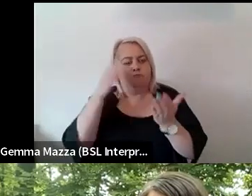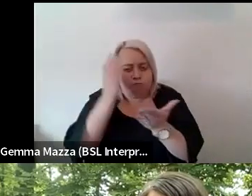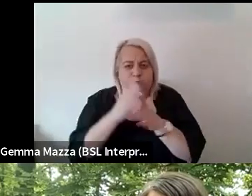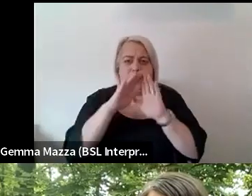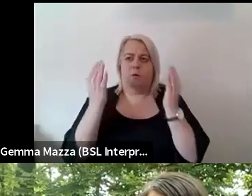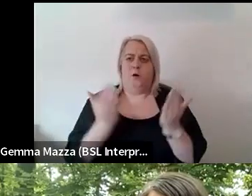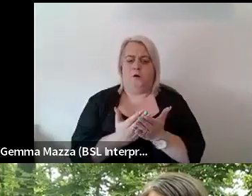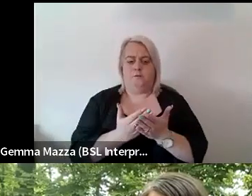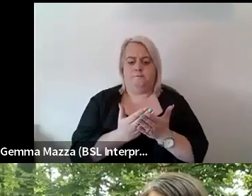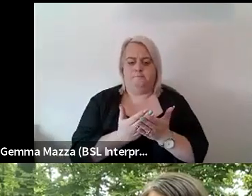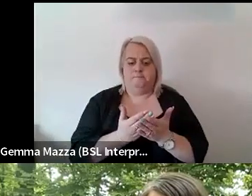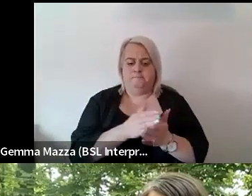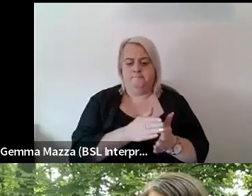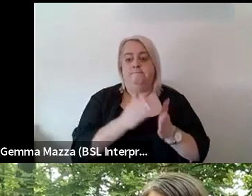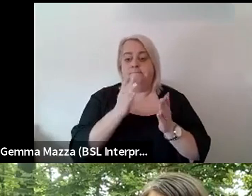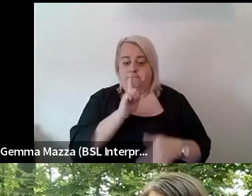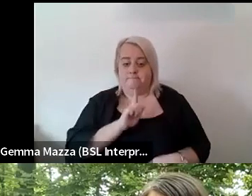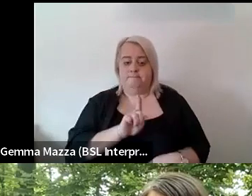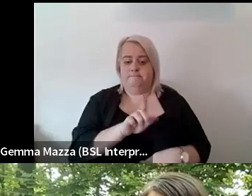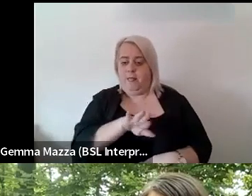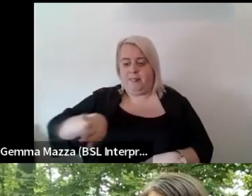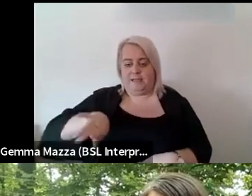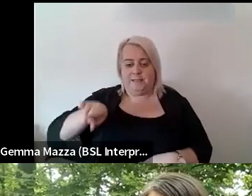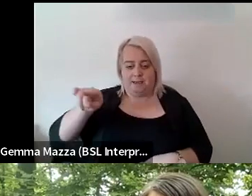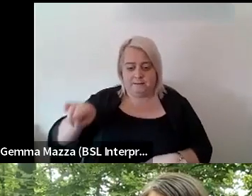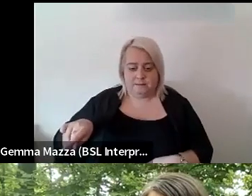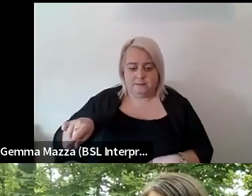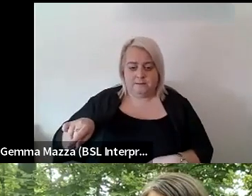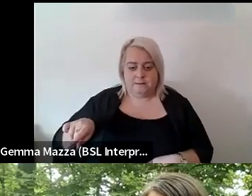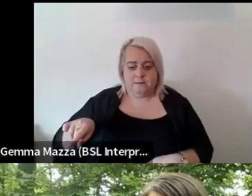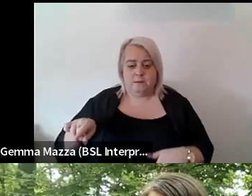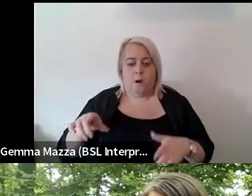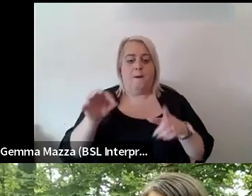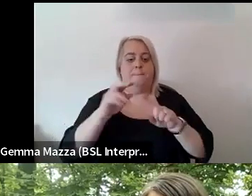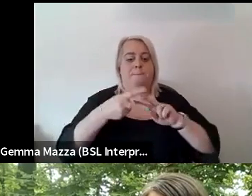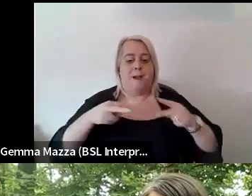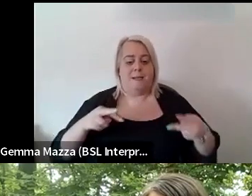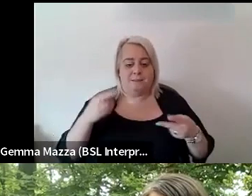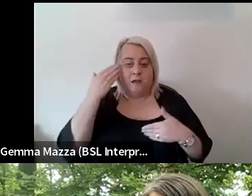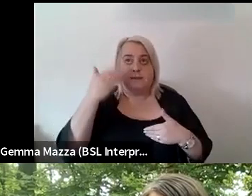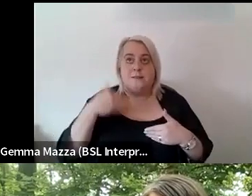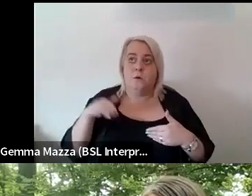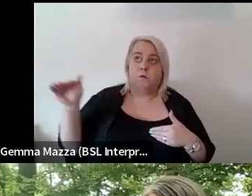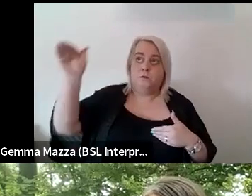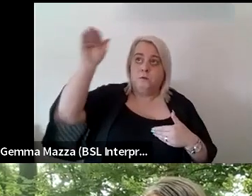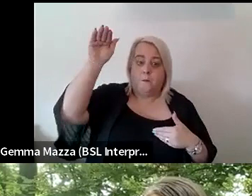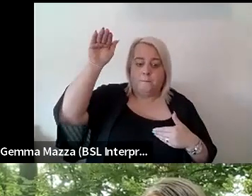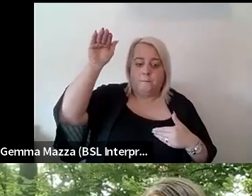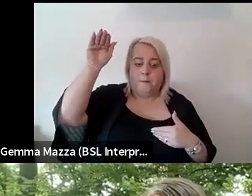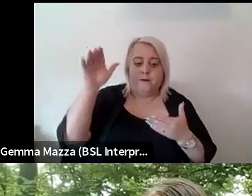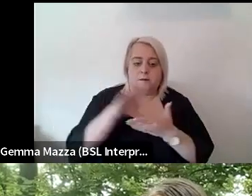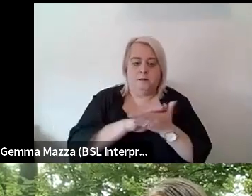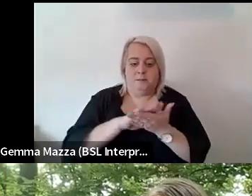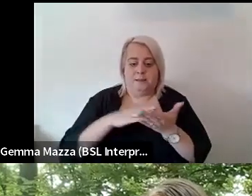website. I expect, for example, I don't know, about us to be on the top. So then I bring the links up by using